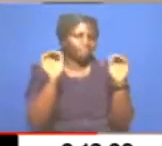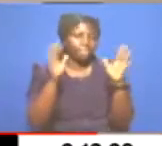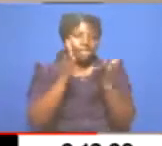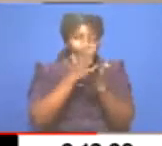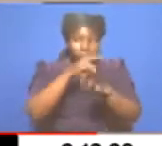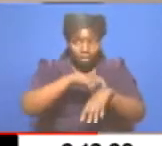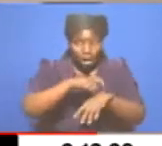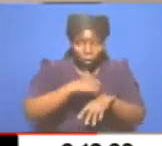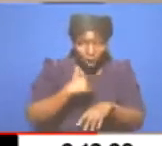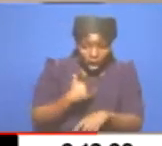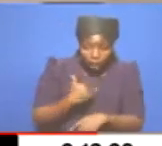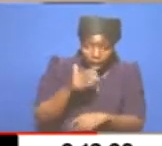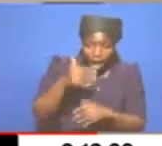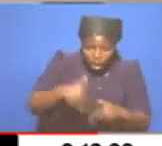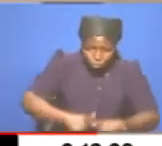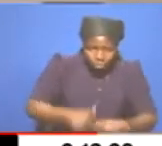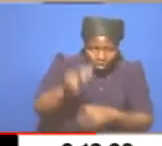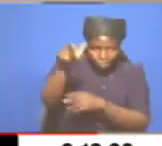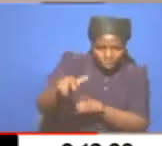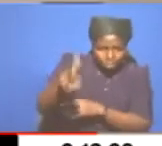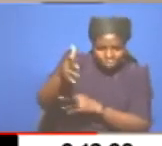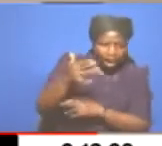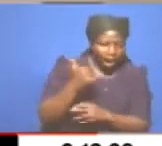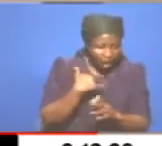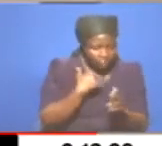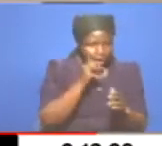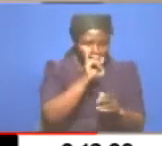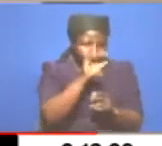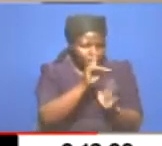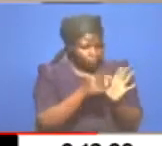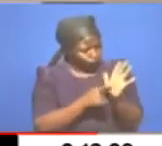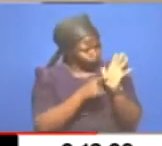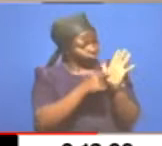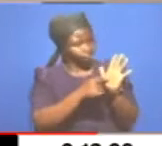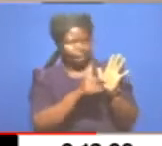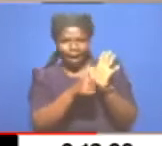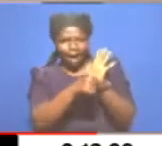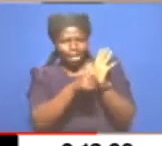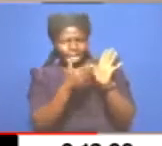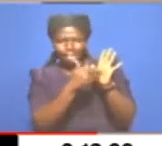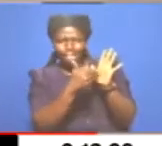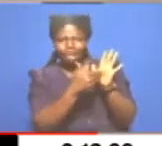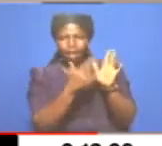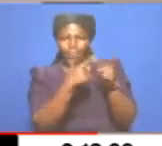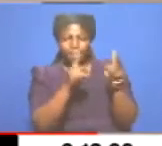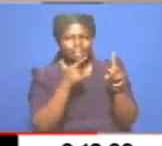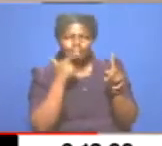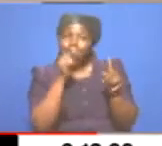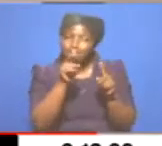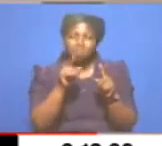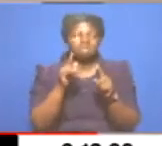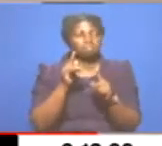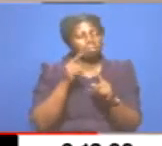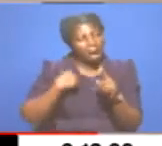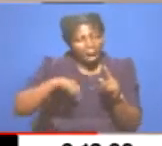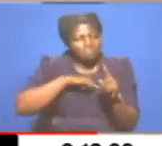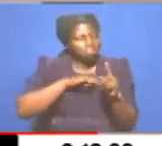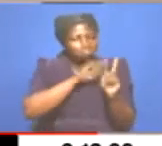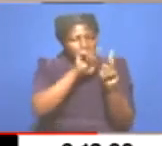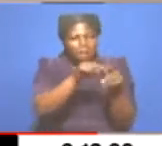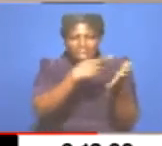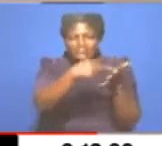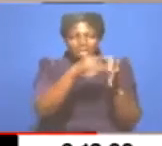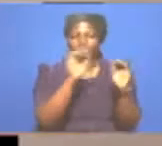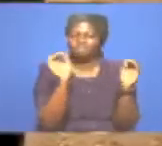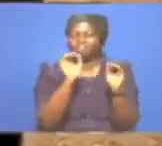that has an ID and they will show you the ID on your face and they will tell you that they are not going to register. That is